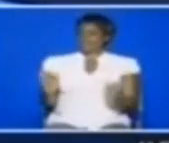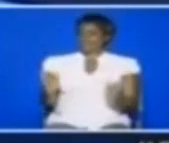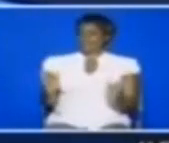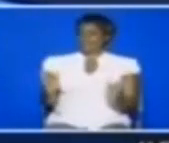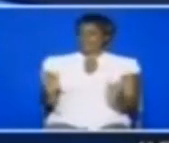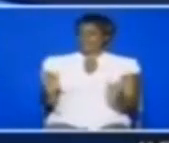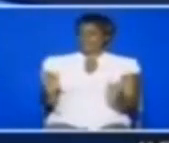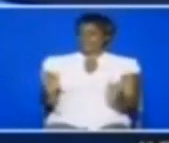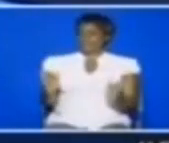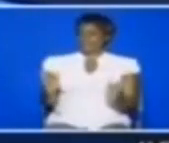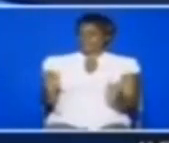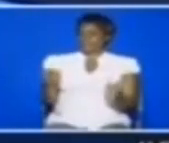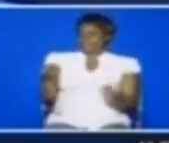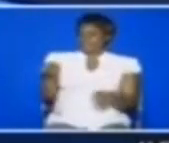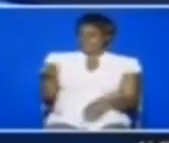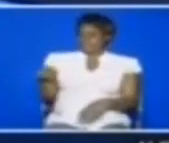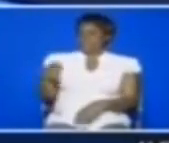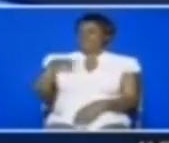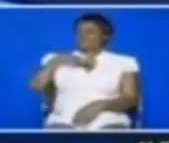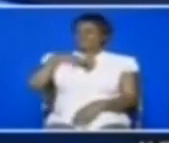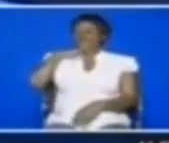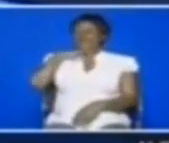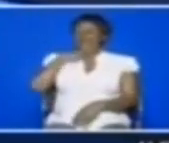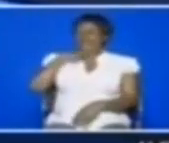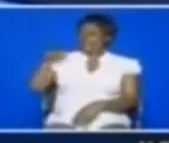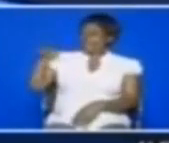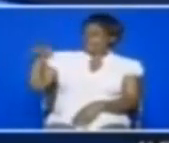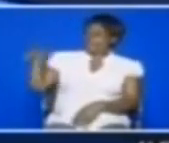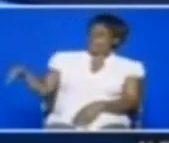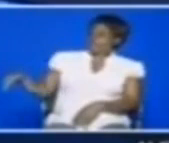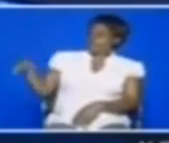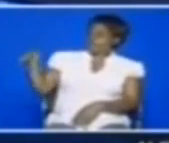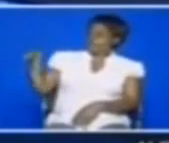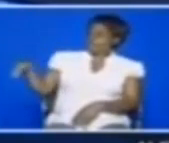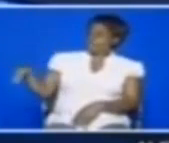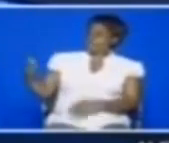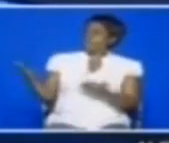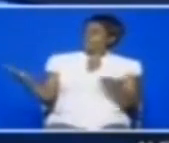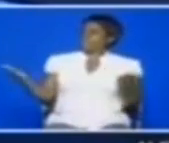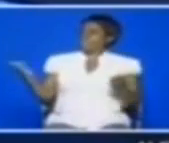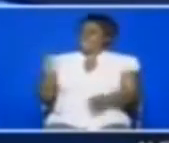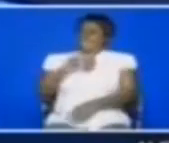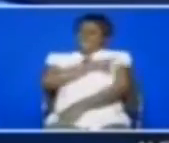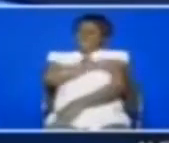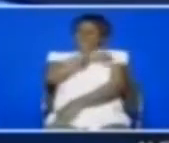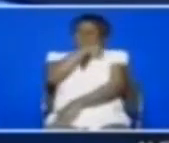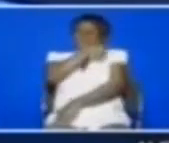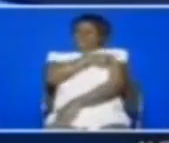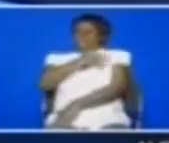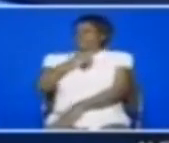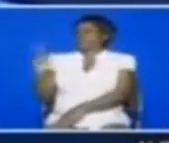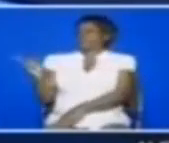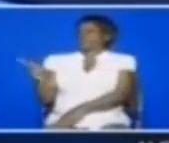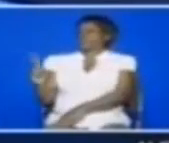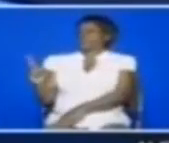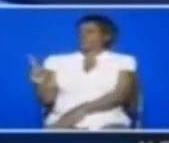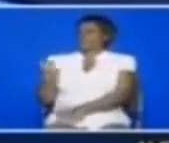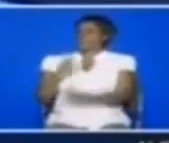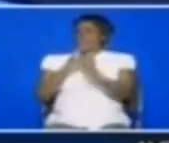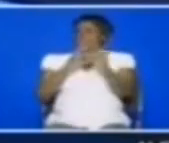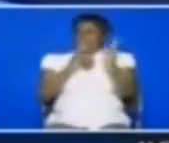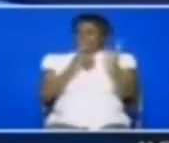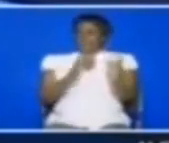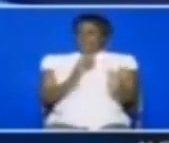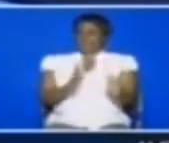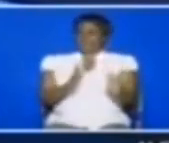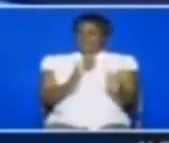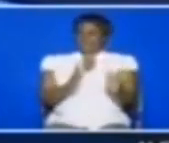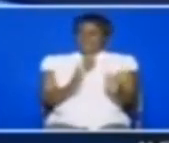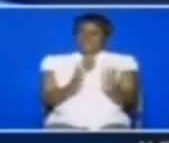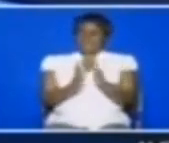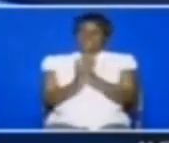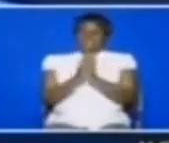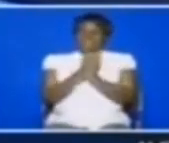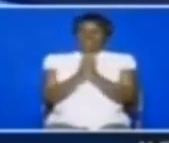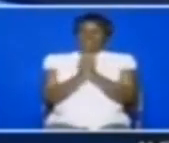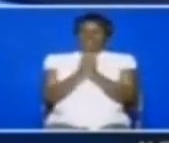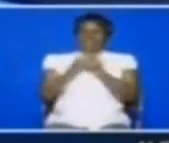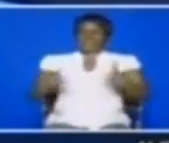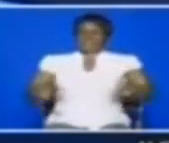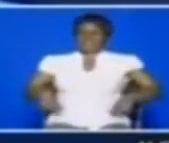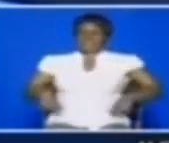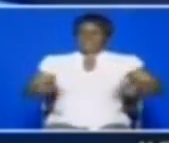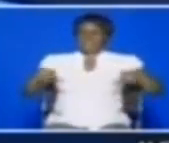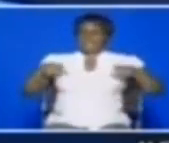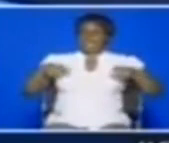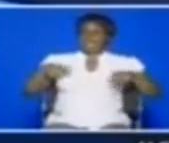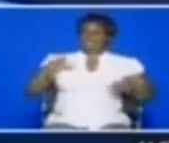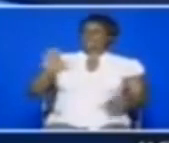Kiplagat. Ambassador Kiplagat died this morning at the Nairobi Hospital in Dangenheim, but now traces the life and times of the late